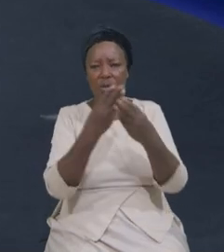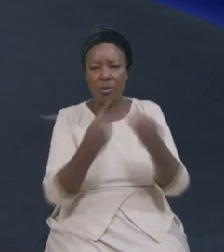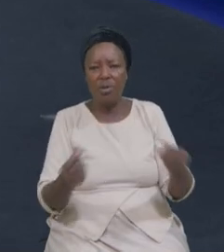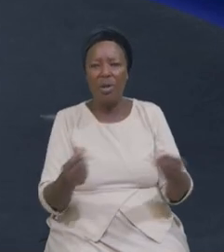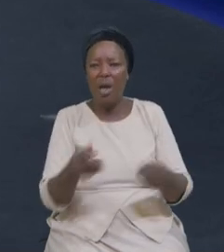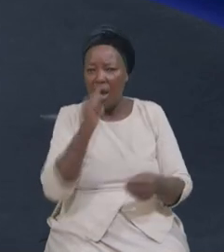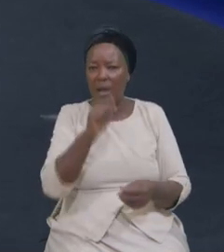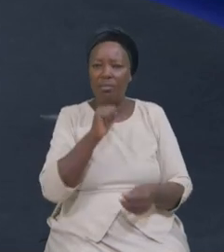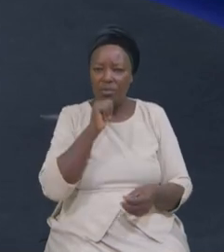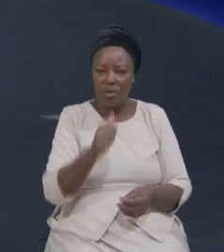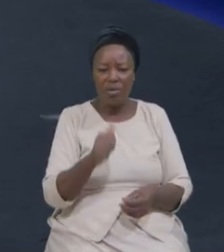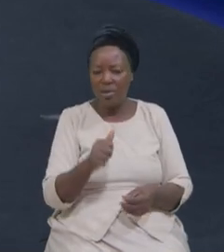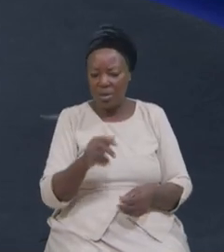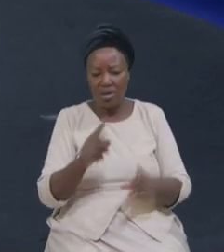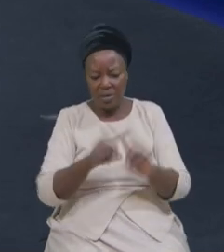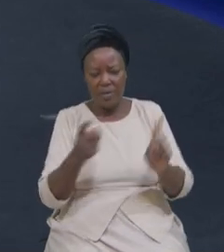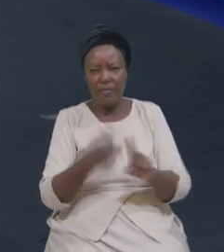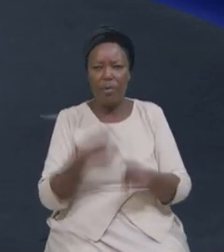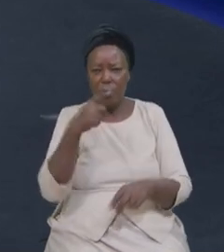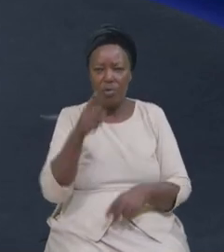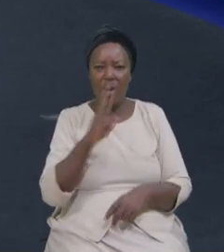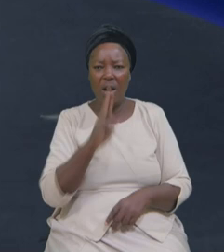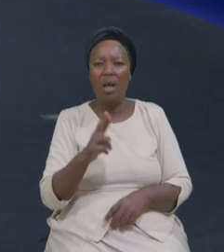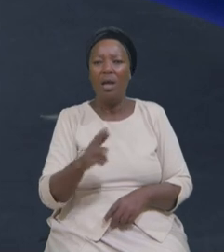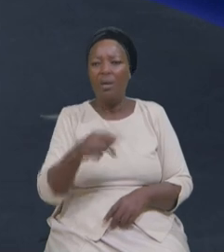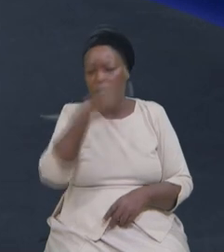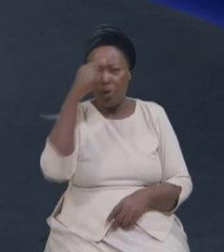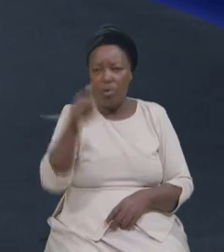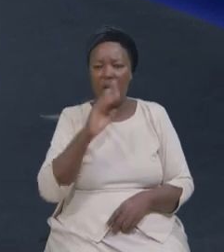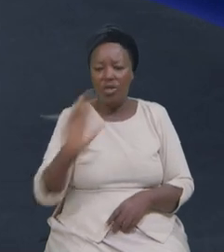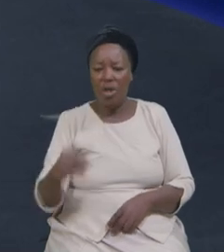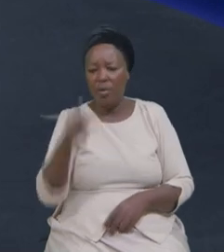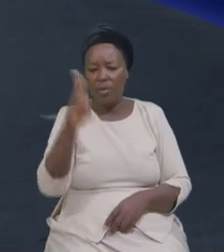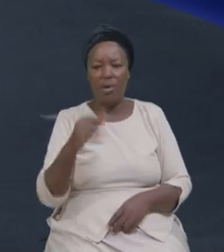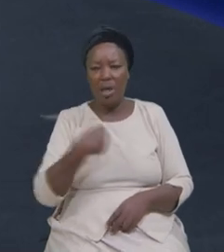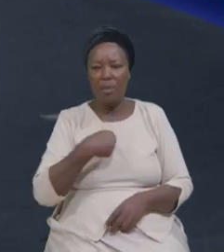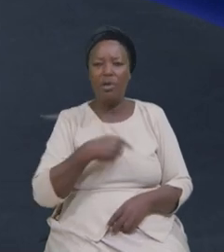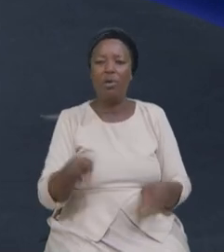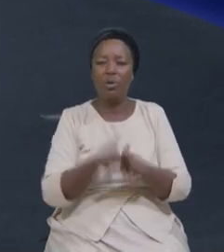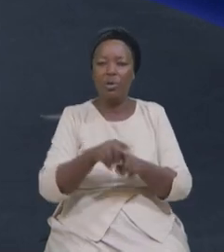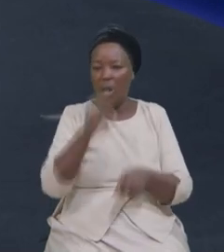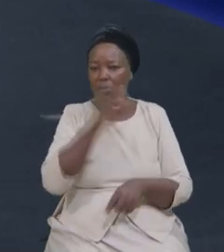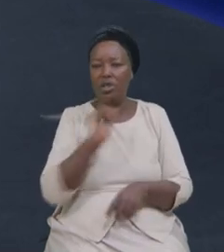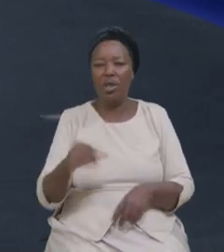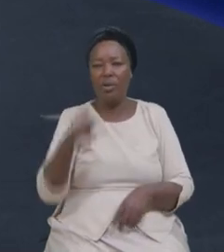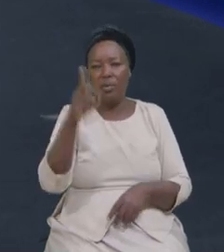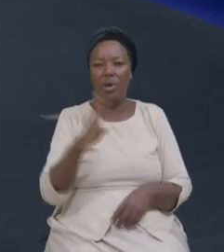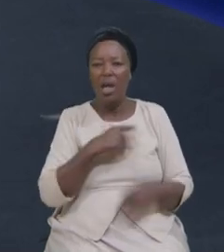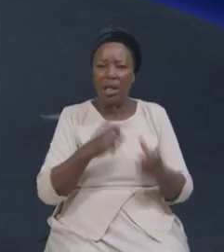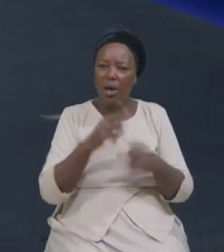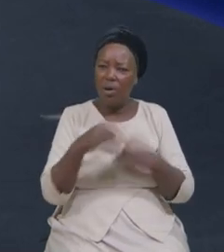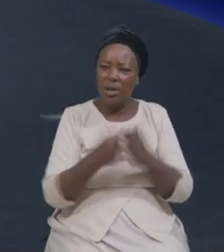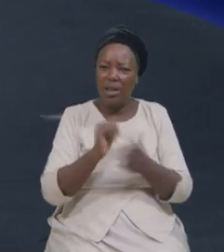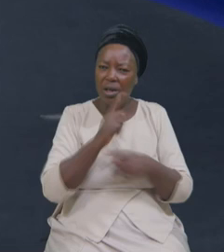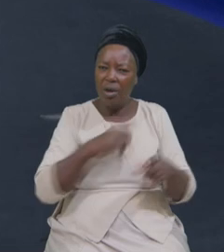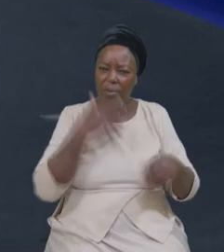I'm not different from who you are. You're a child of God. I'm a child of God. Or maybe you're a sinner and you're intending to be the child of God today, and you